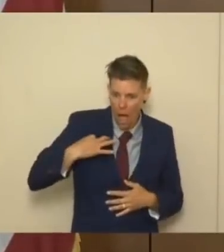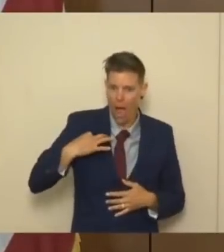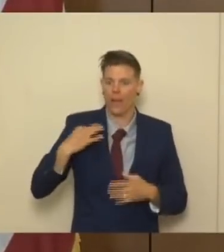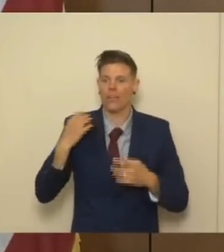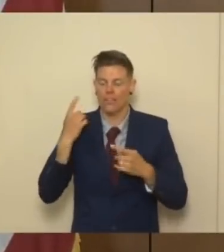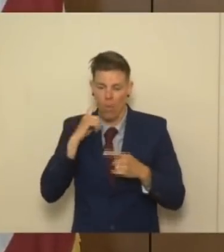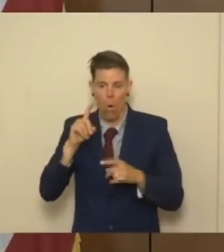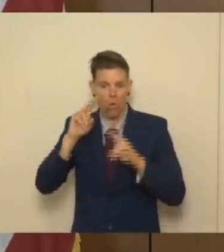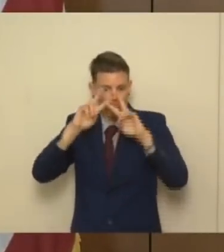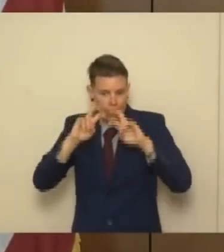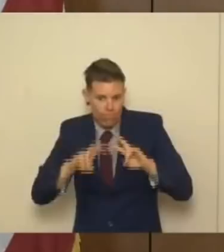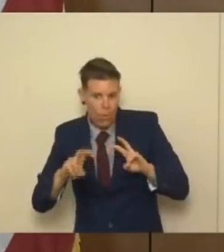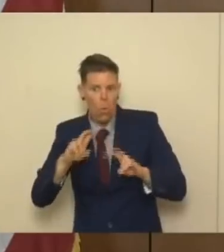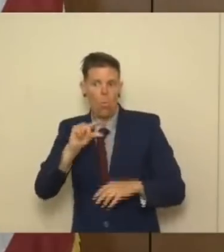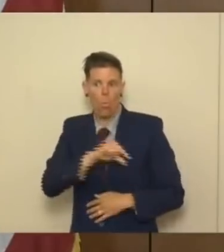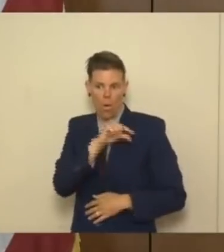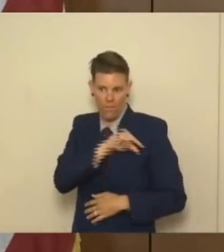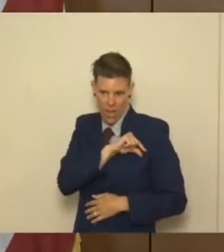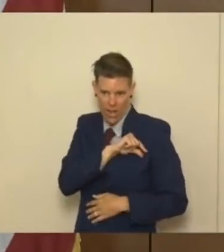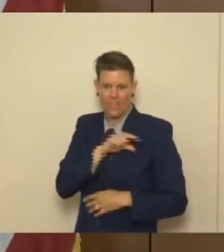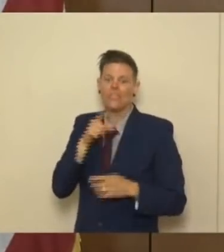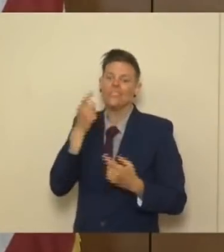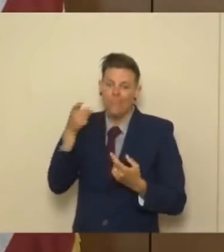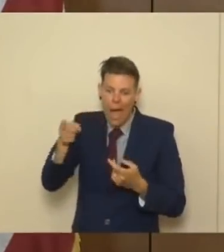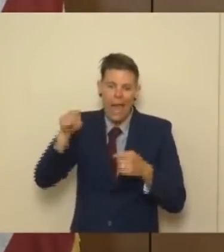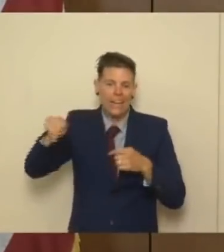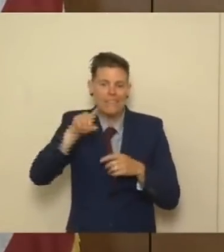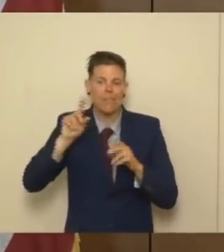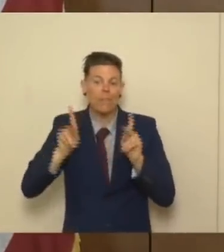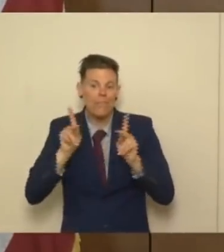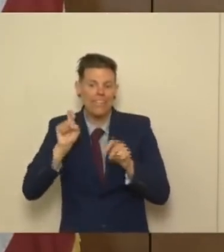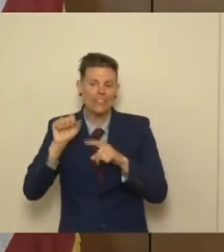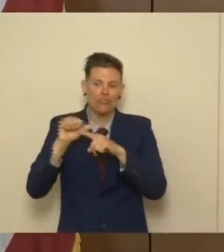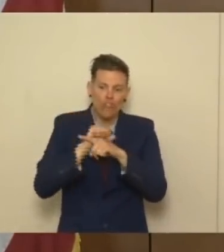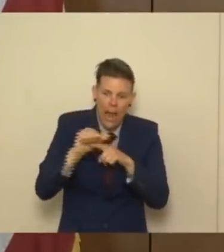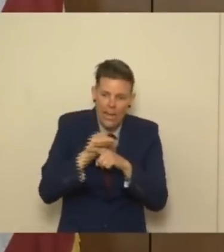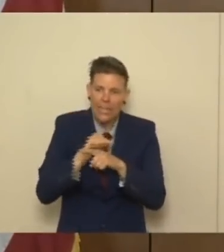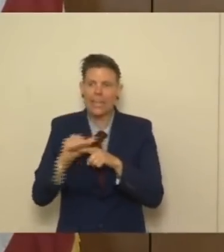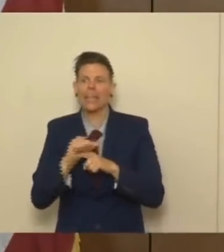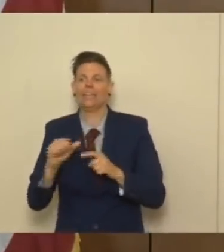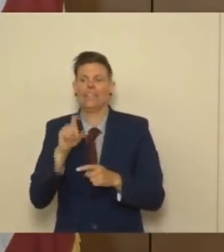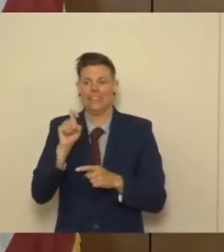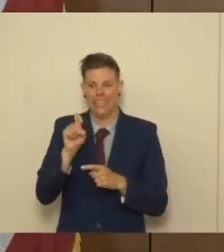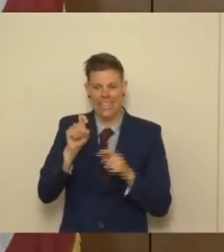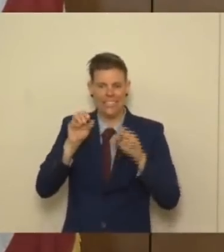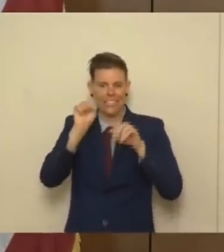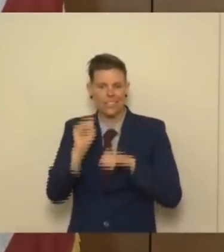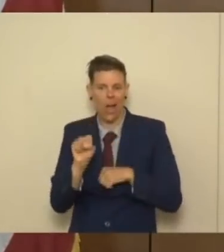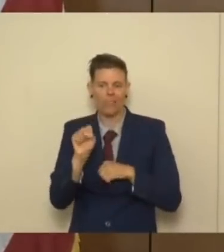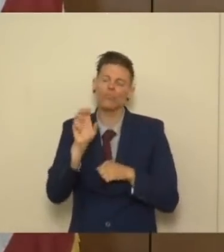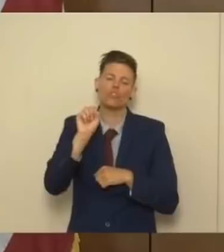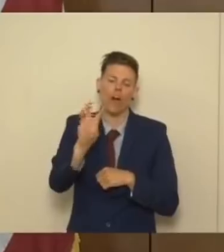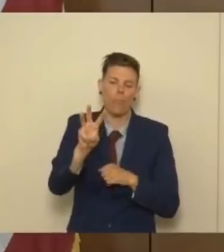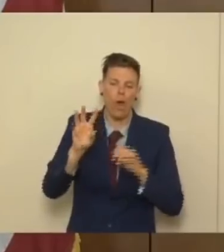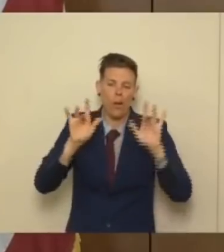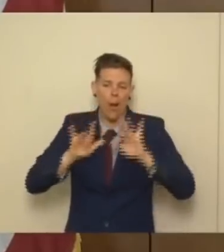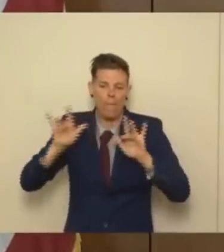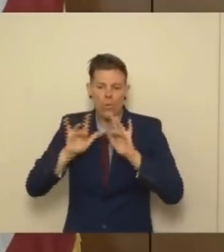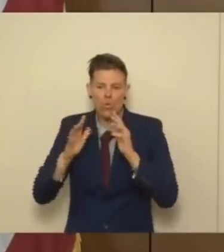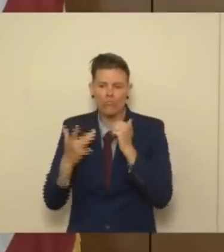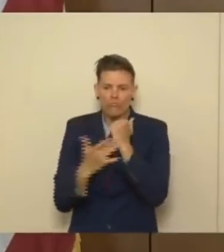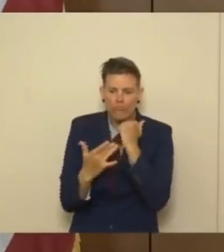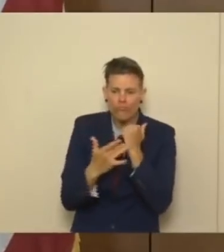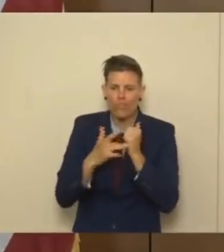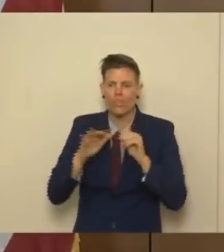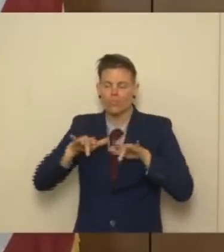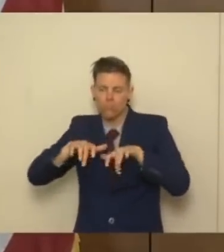both the software applications of that, and you got to be able to do it more than once. That has to be the standard by which we are measured